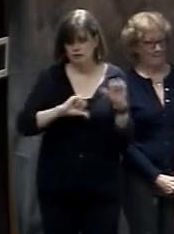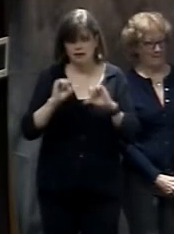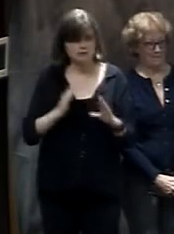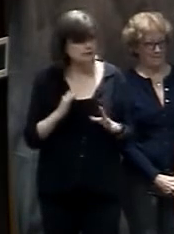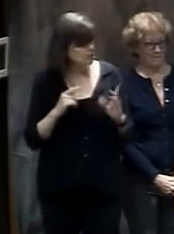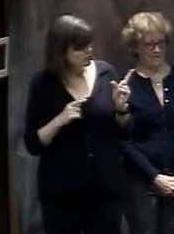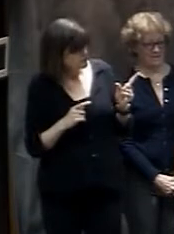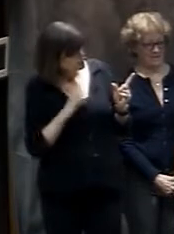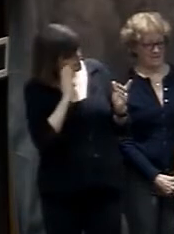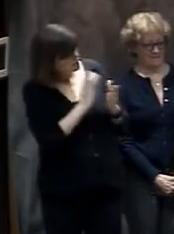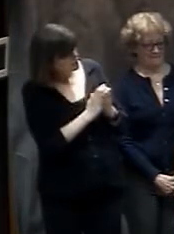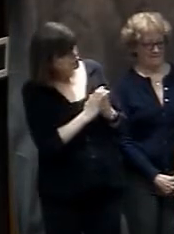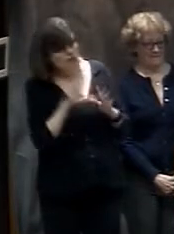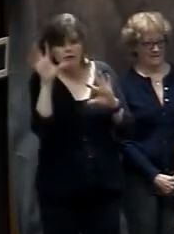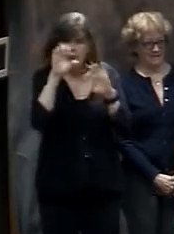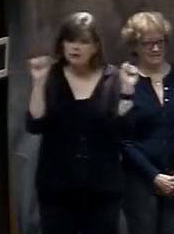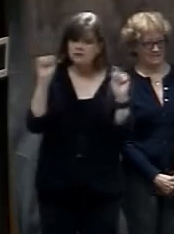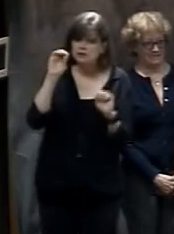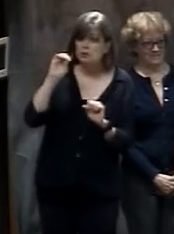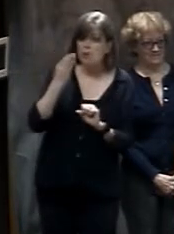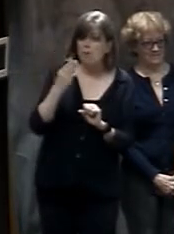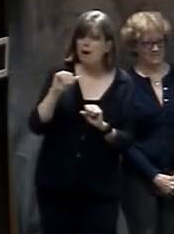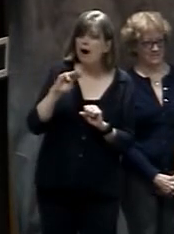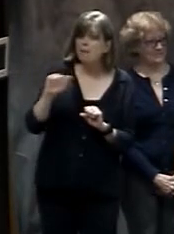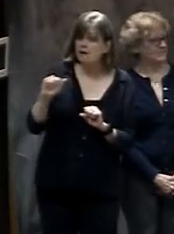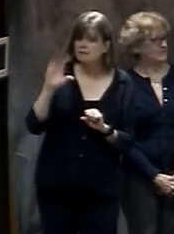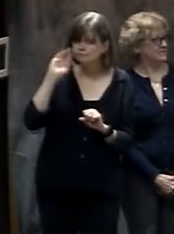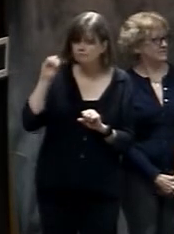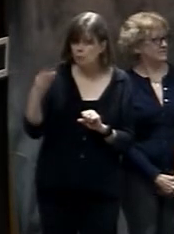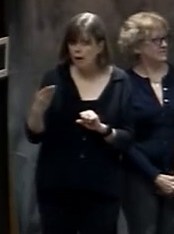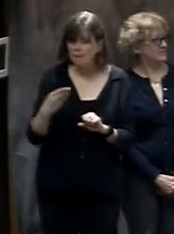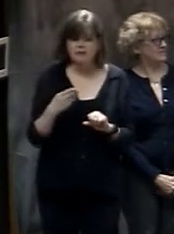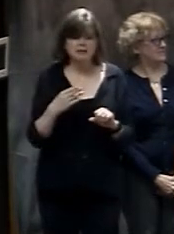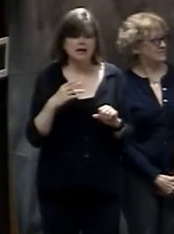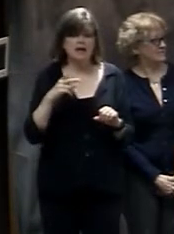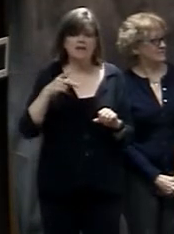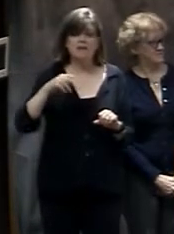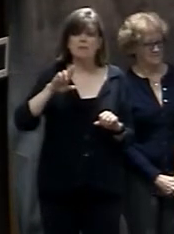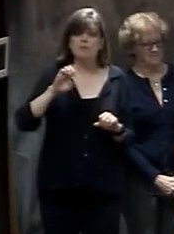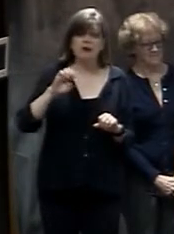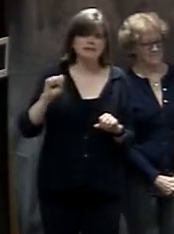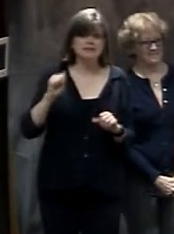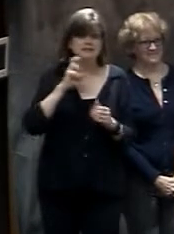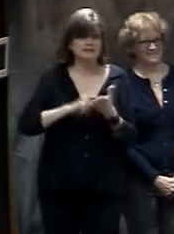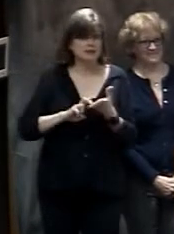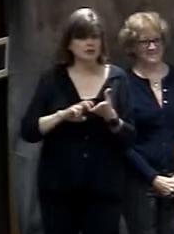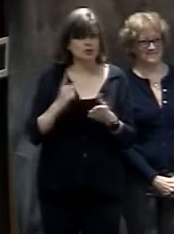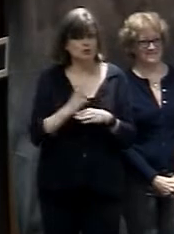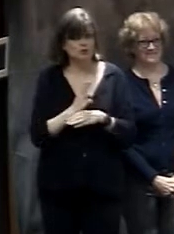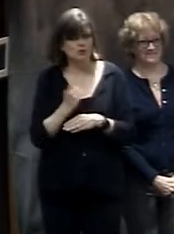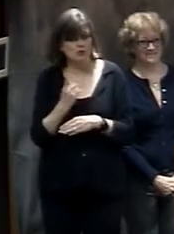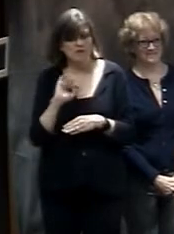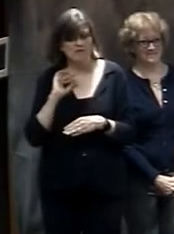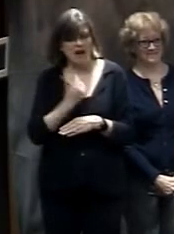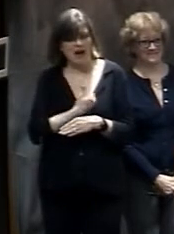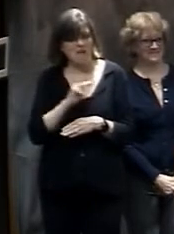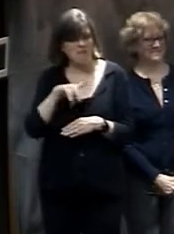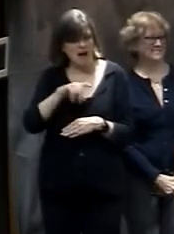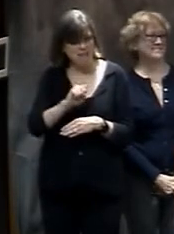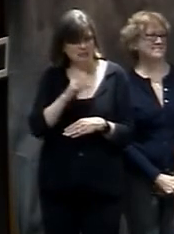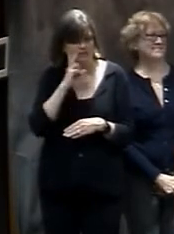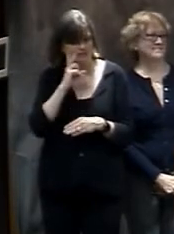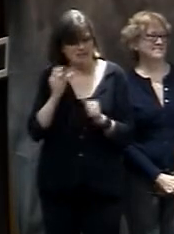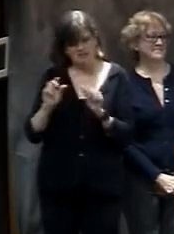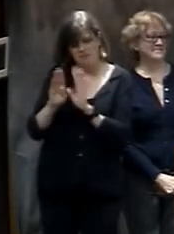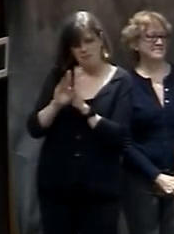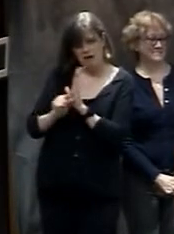of President Obama's press secretary using one of our maps. You can see it in the background. And this is when Congress, the White